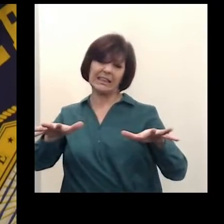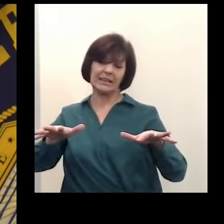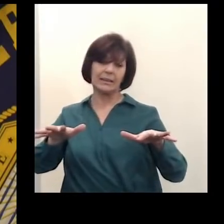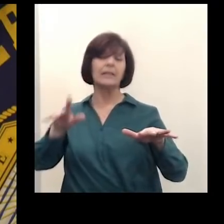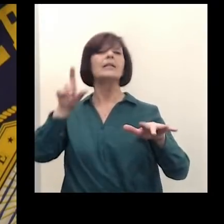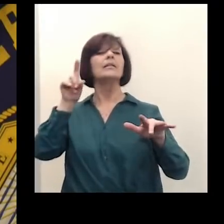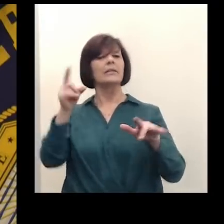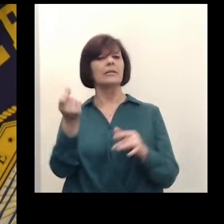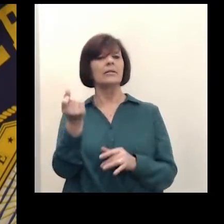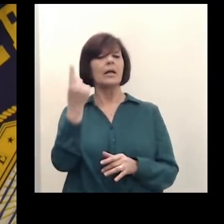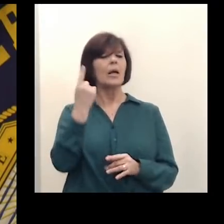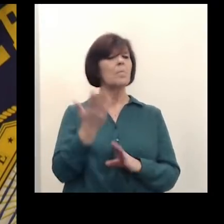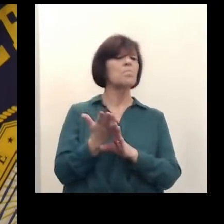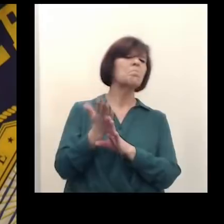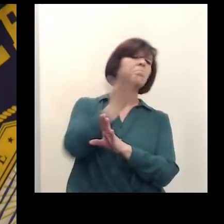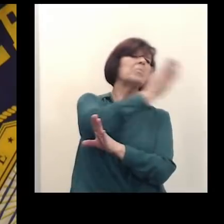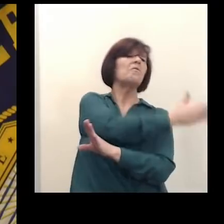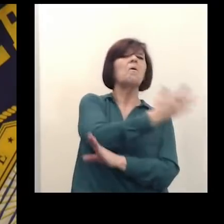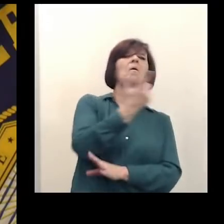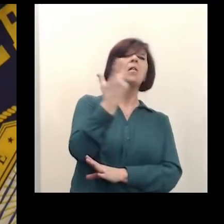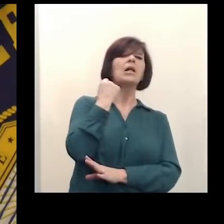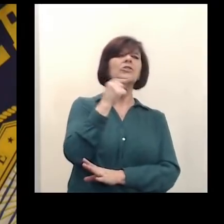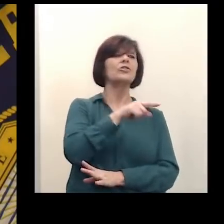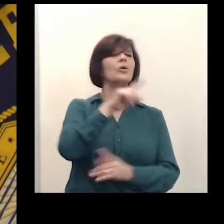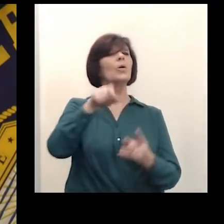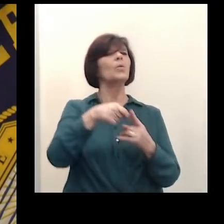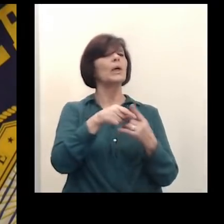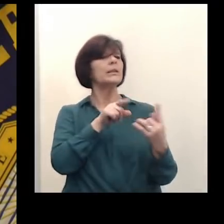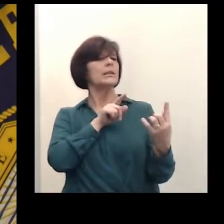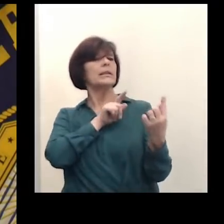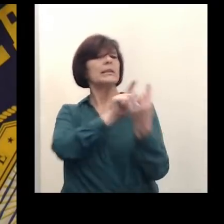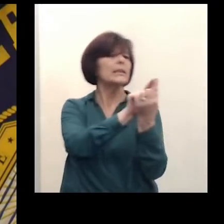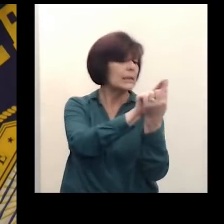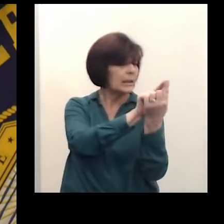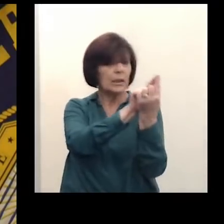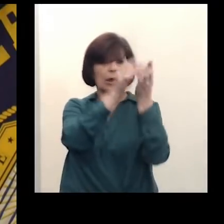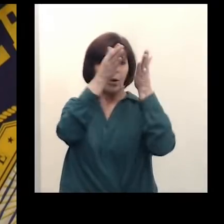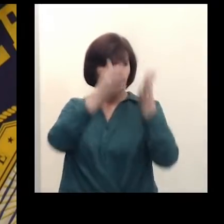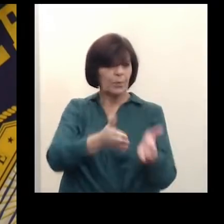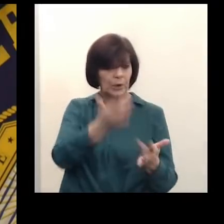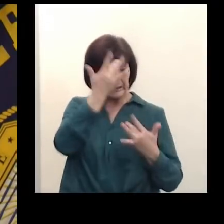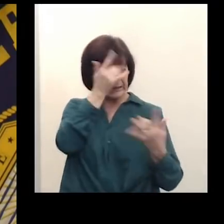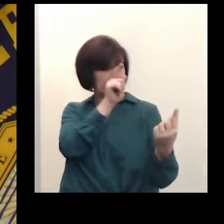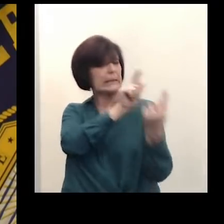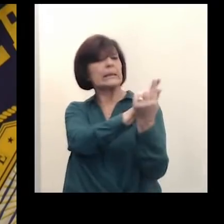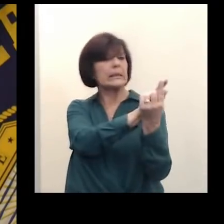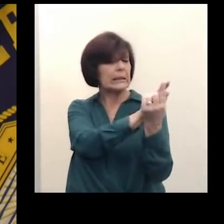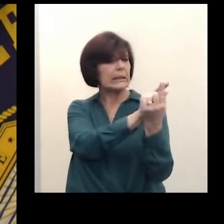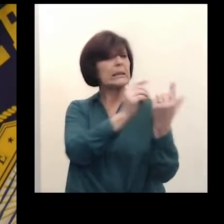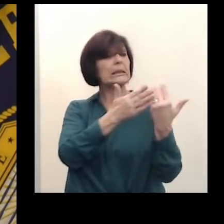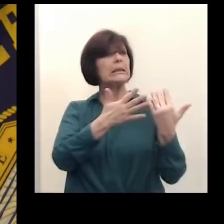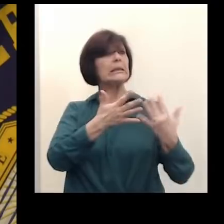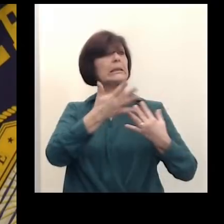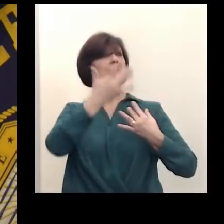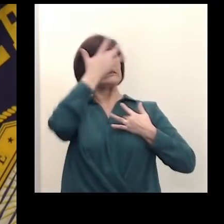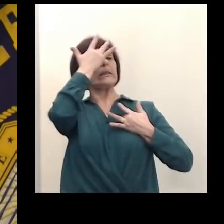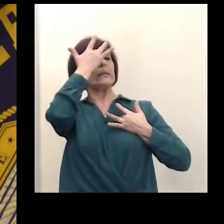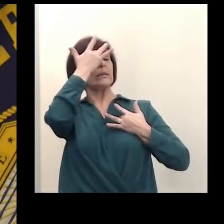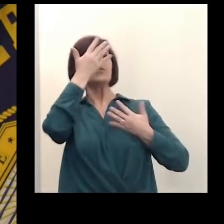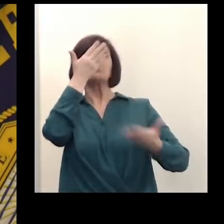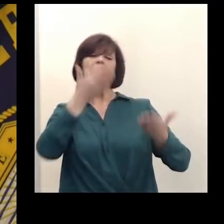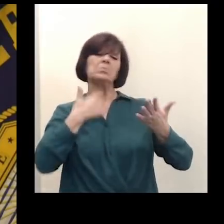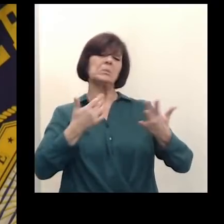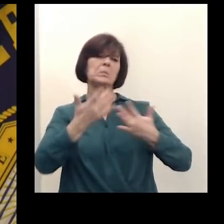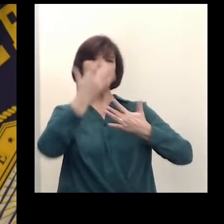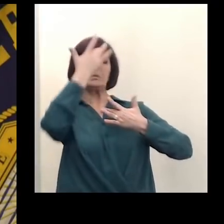earlier waves, when you come in contact with someone that's infectious and you're susceptible, the likelihood of you getting infected is